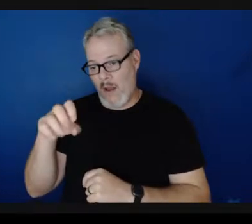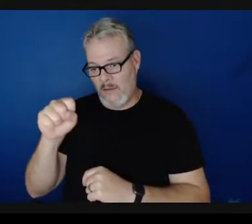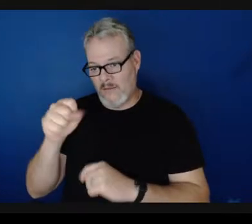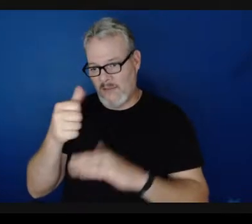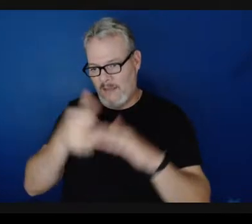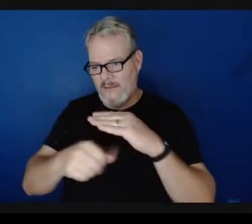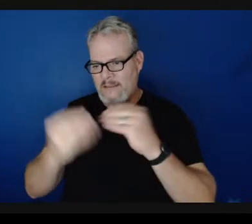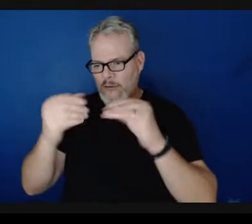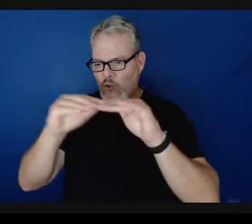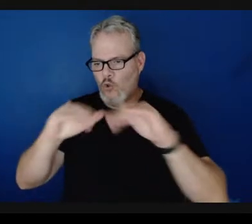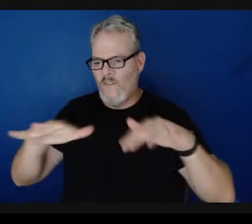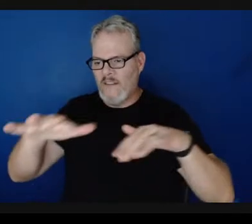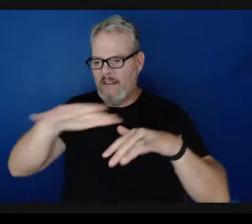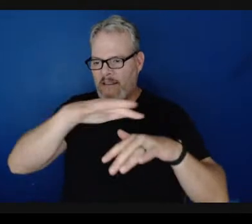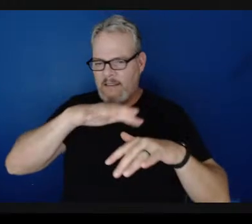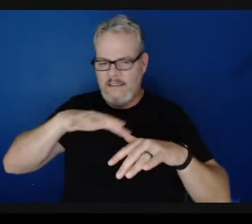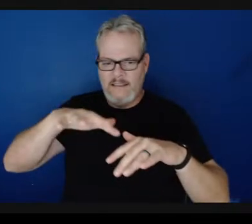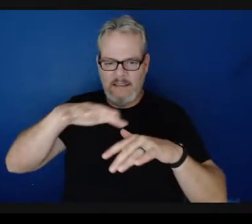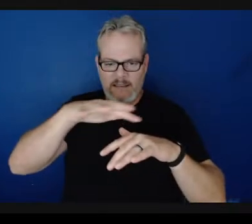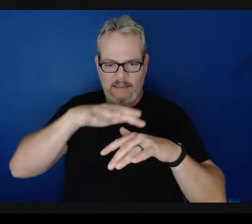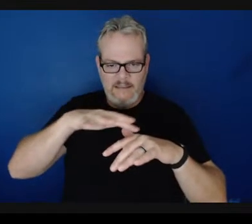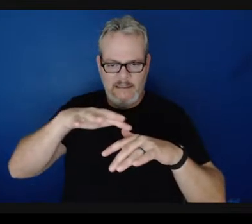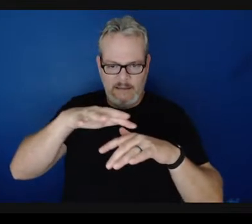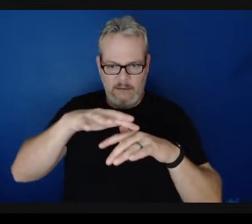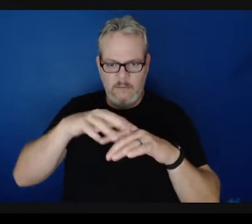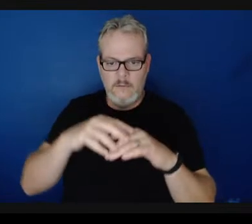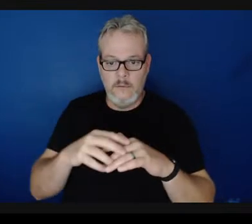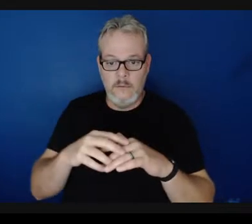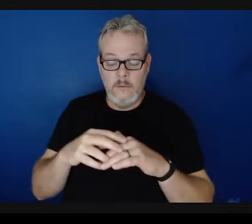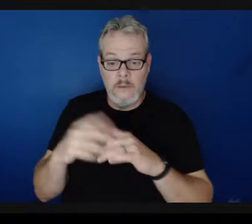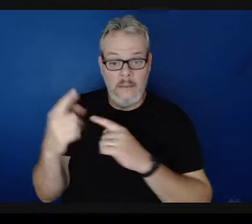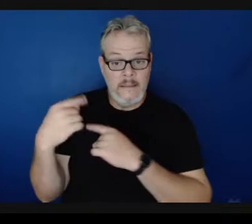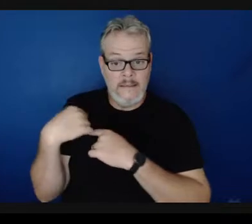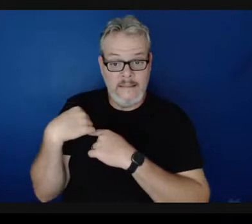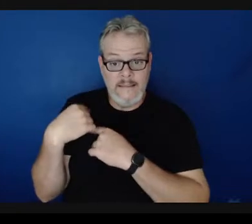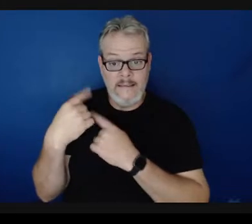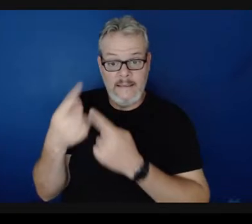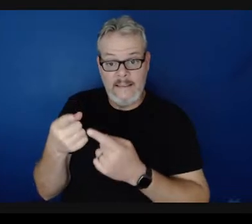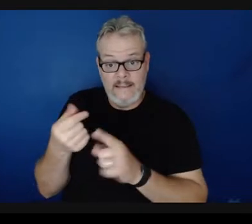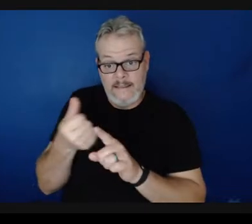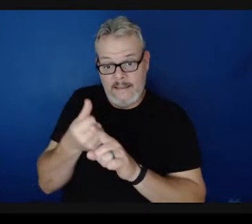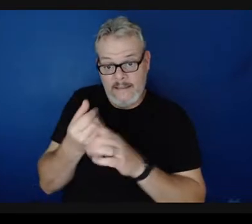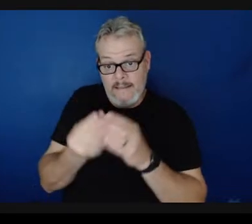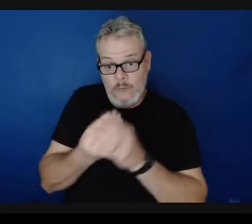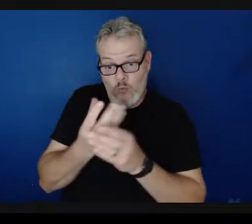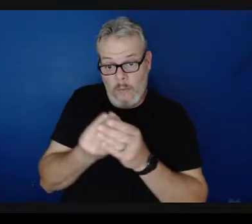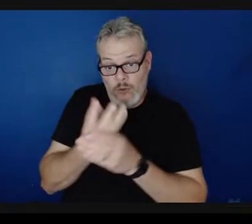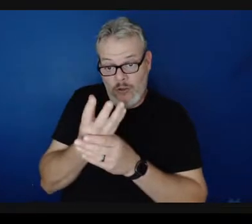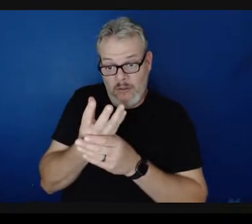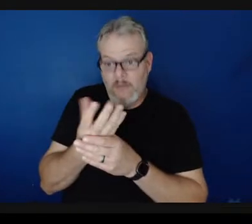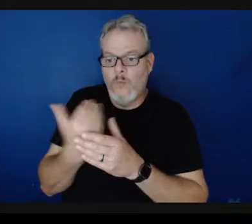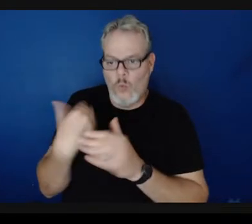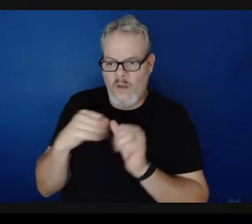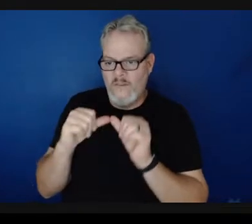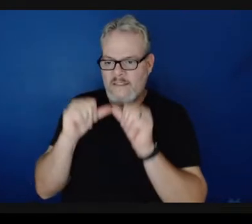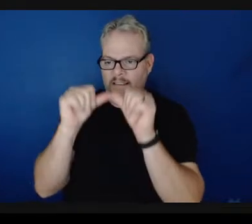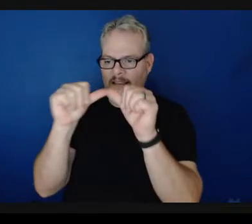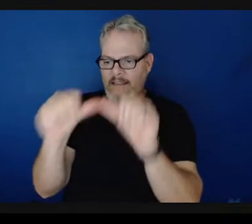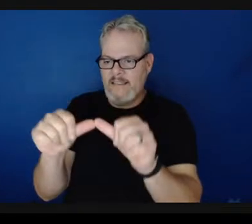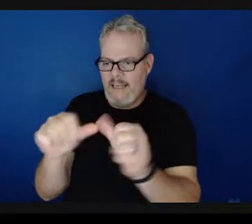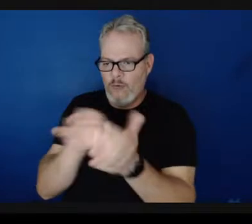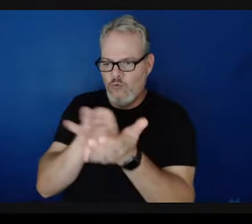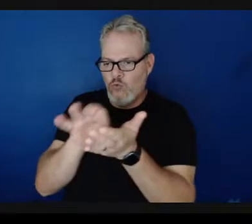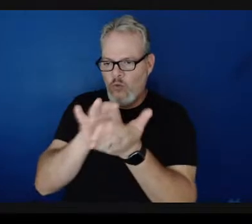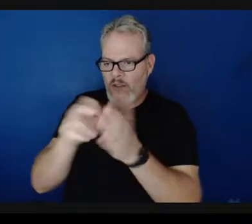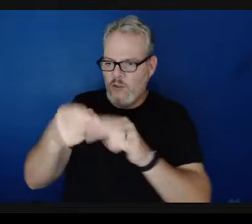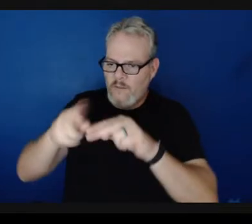now. They note since the September eruption in the East Rift Zone, there have been sustained rates of inflation at the summit. And